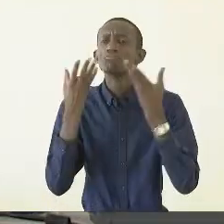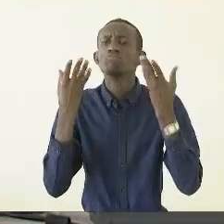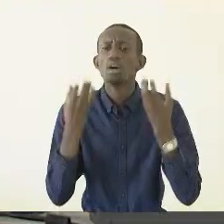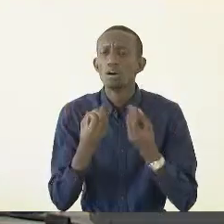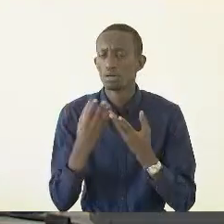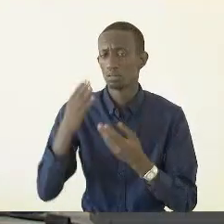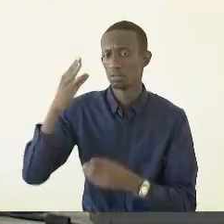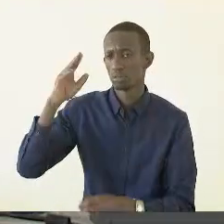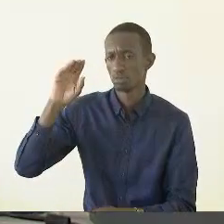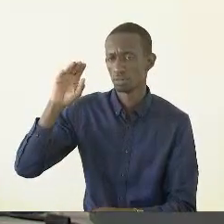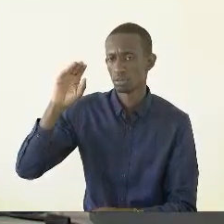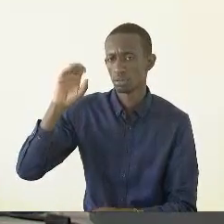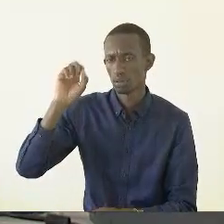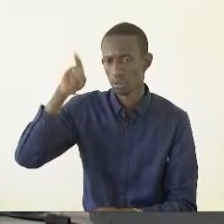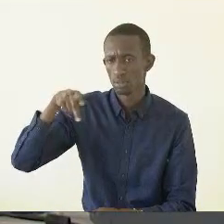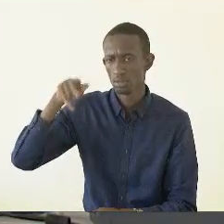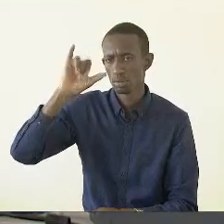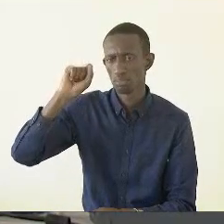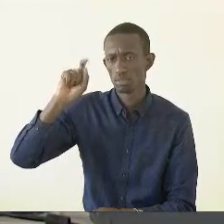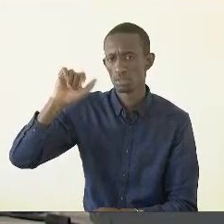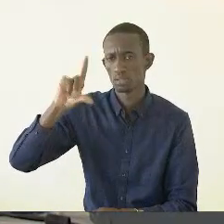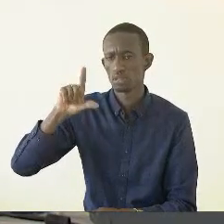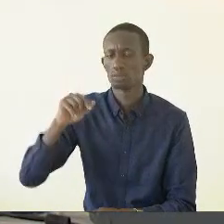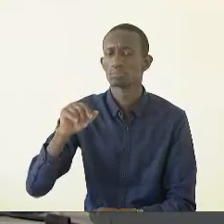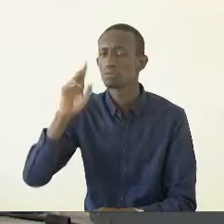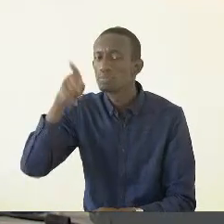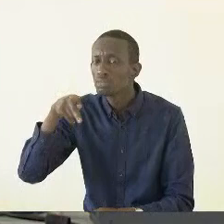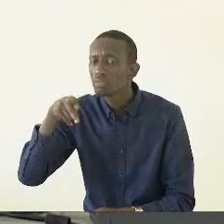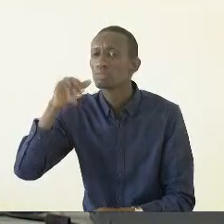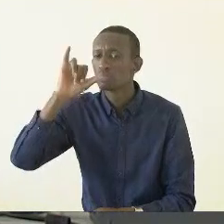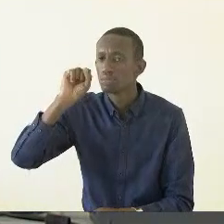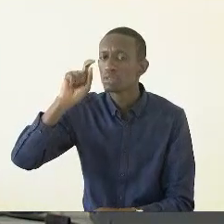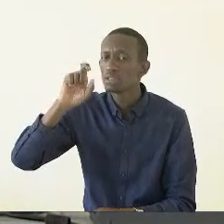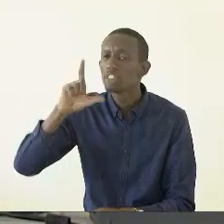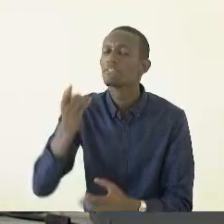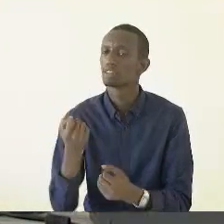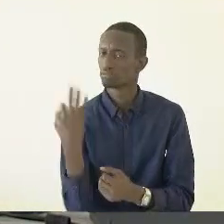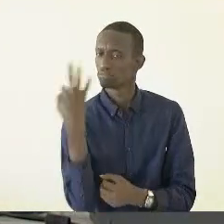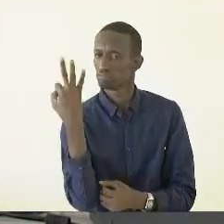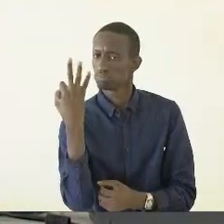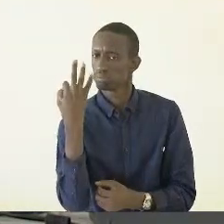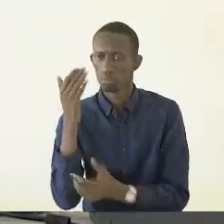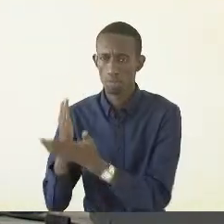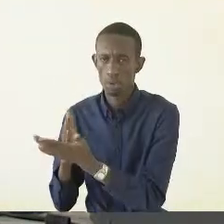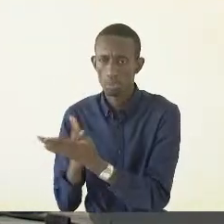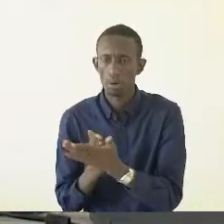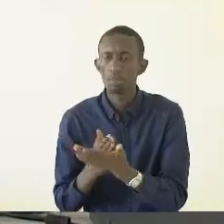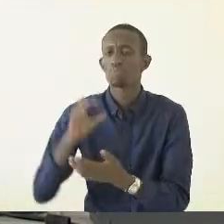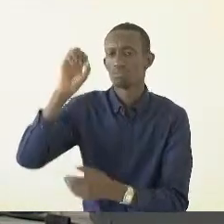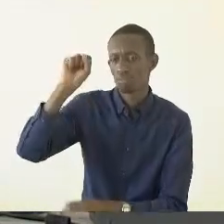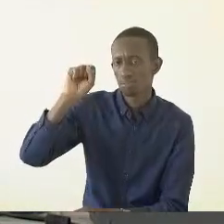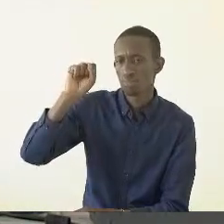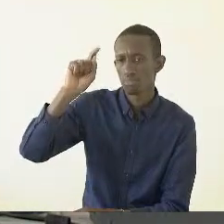female part of a flower. Can we repeat them? Pistil has three main parts: